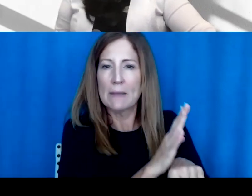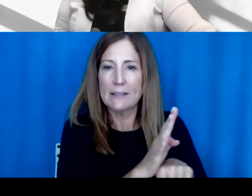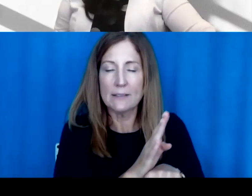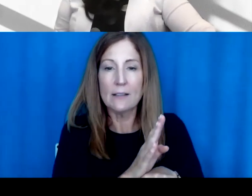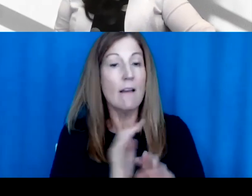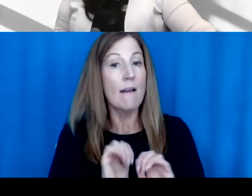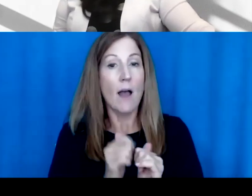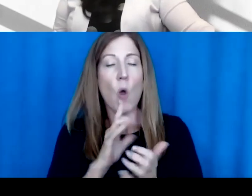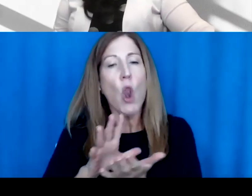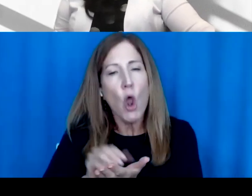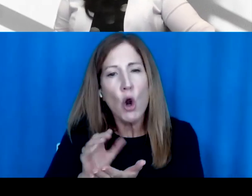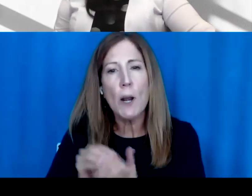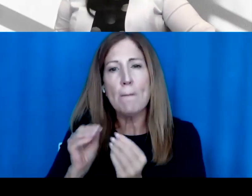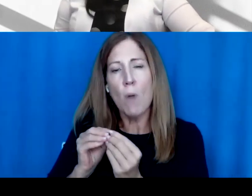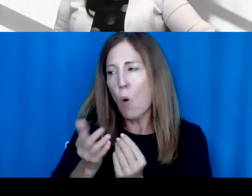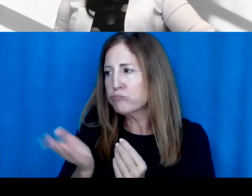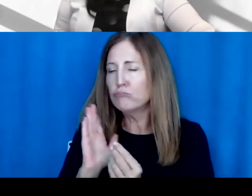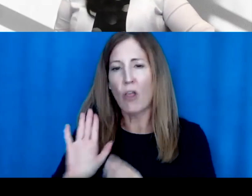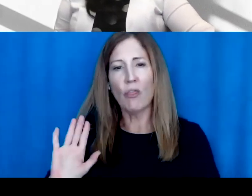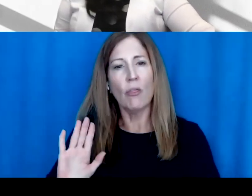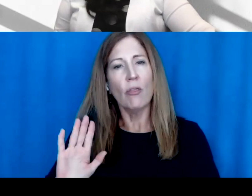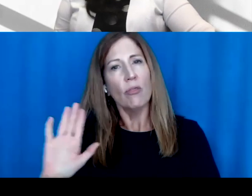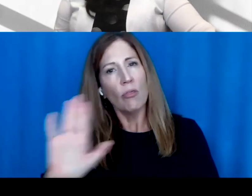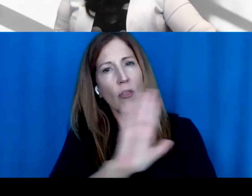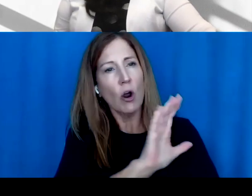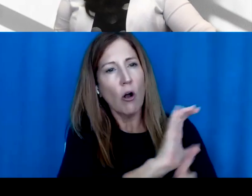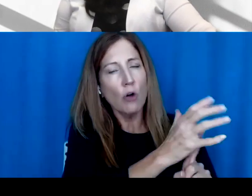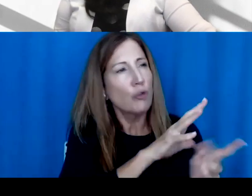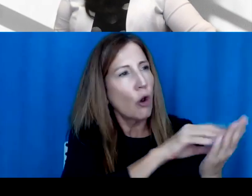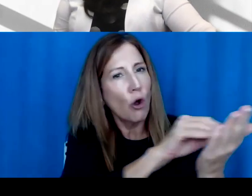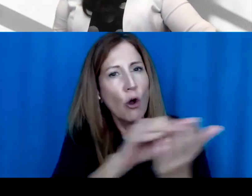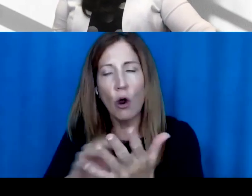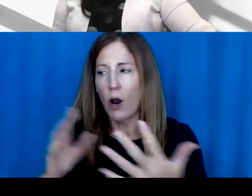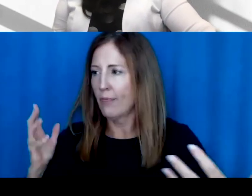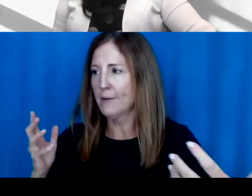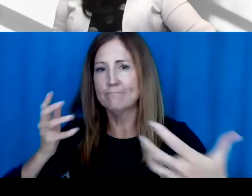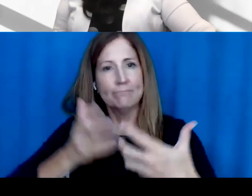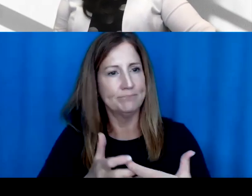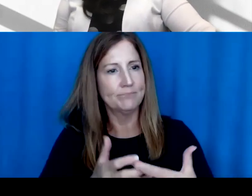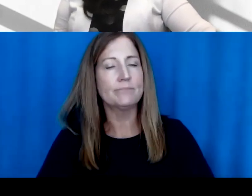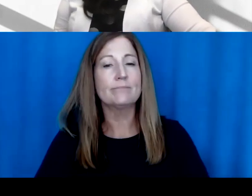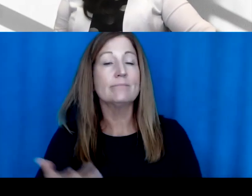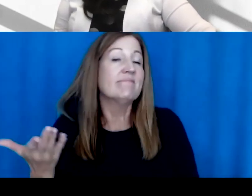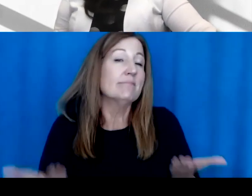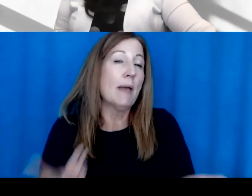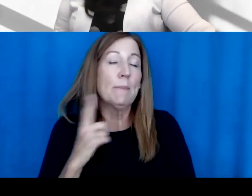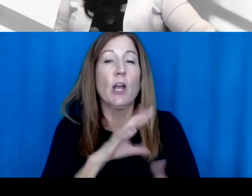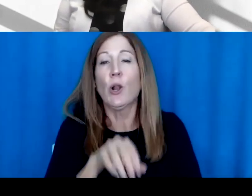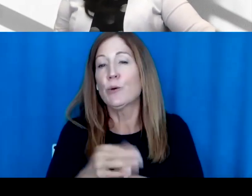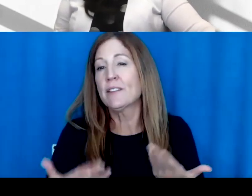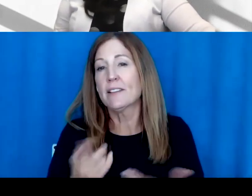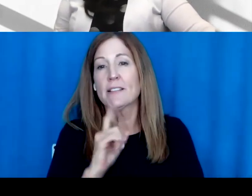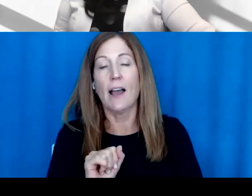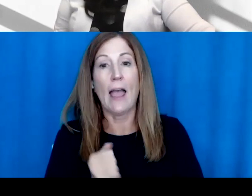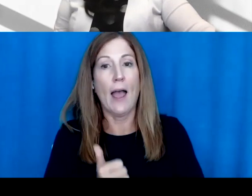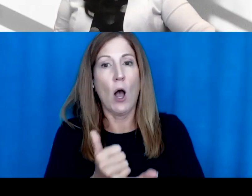and understanding more about their cultures and what they do. So, and this can include things like helping the corporate